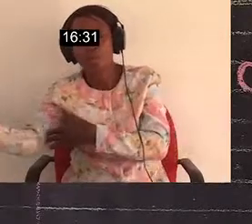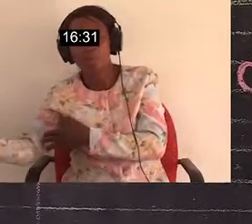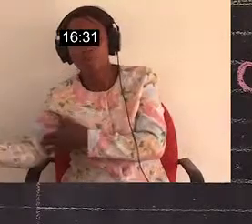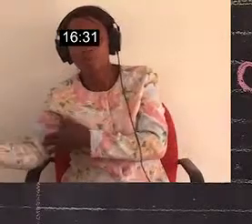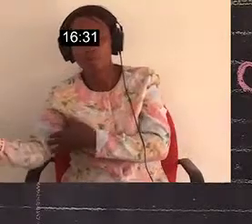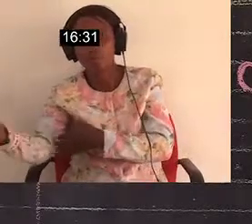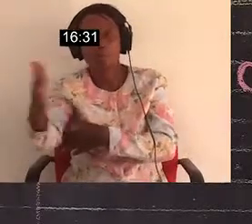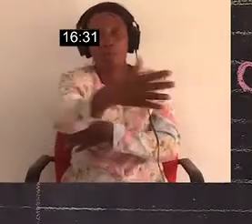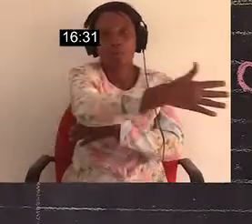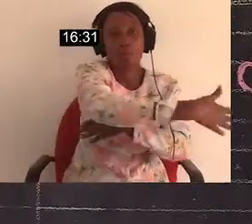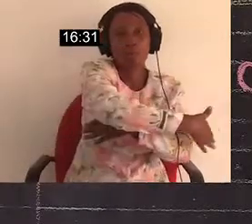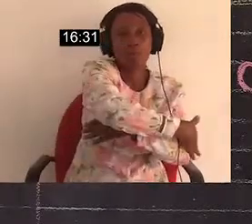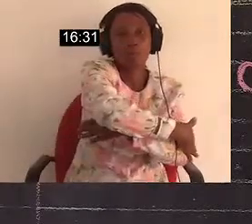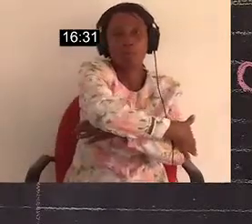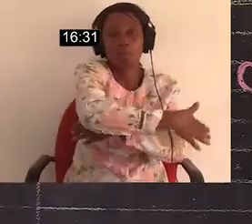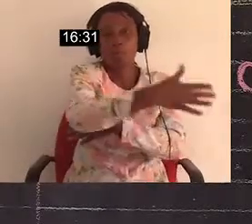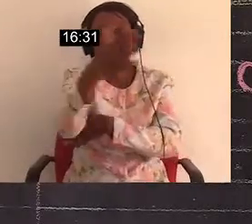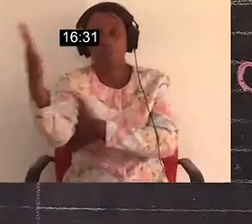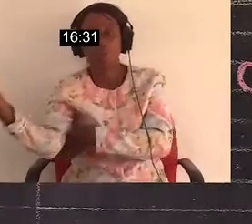Open.